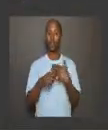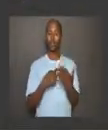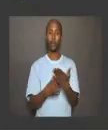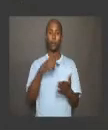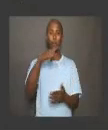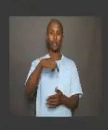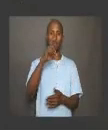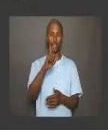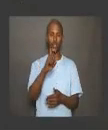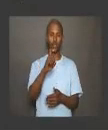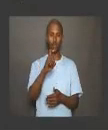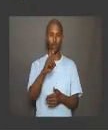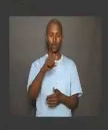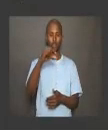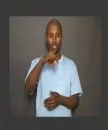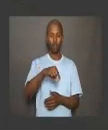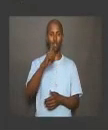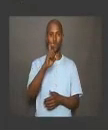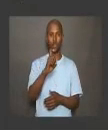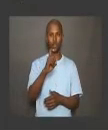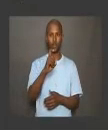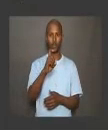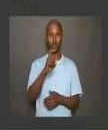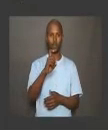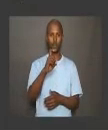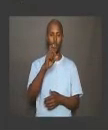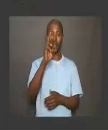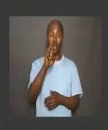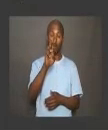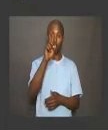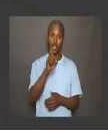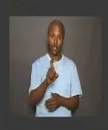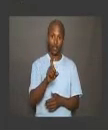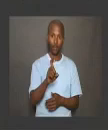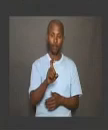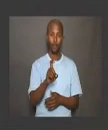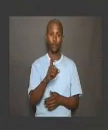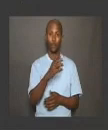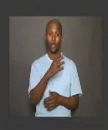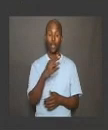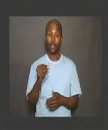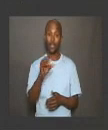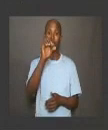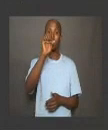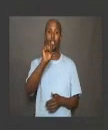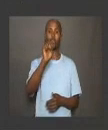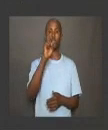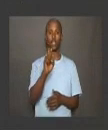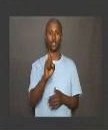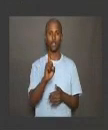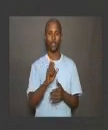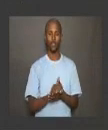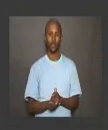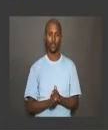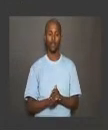of x, Q of x, R of x, and S of